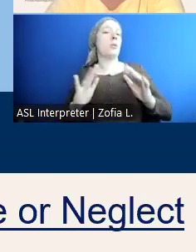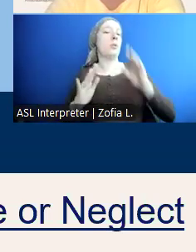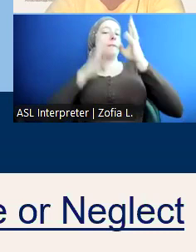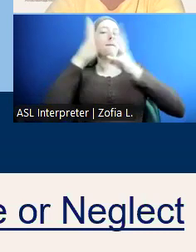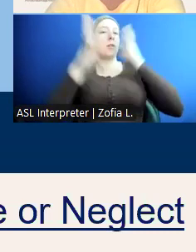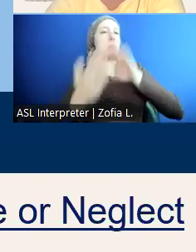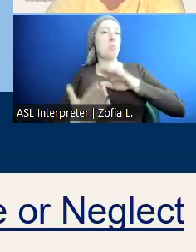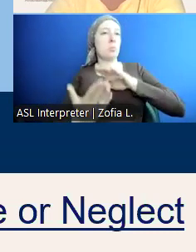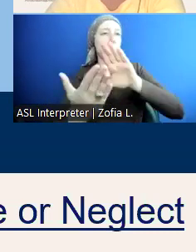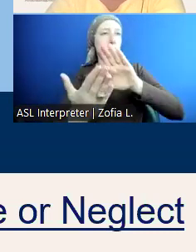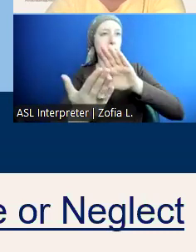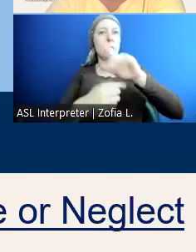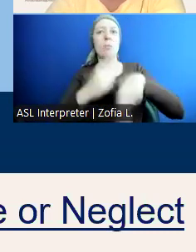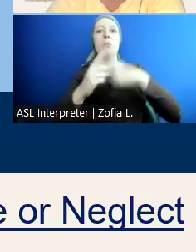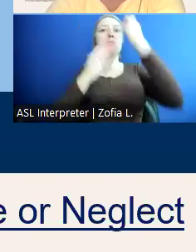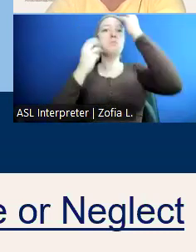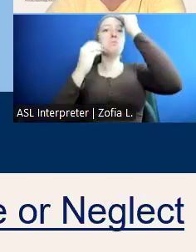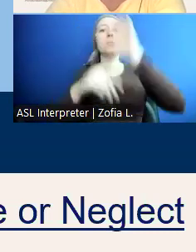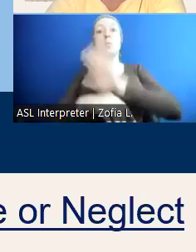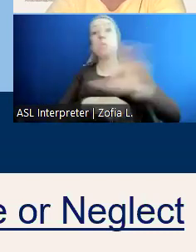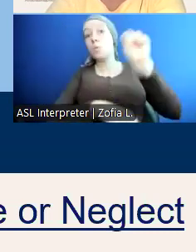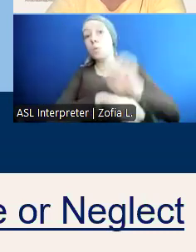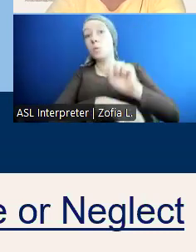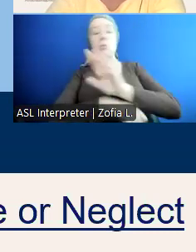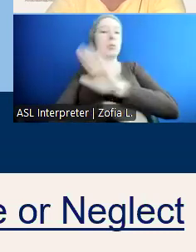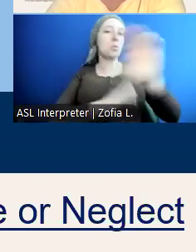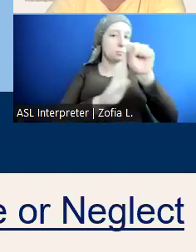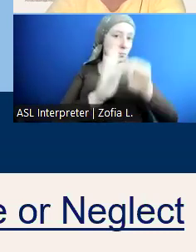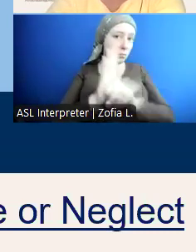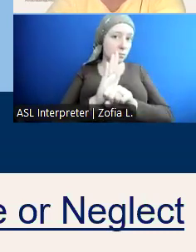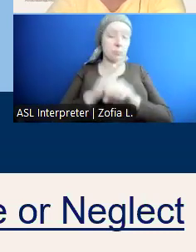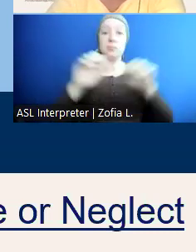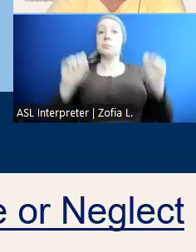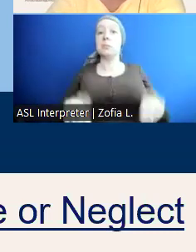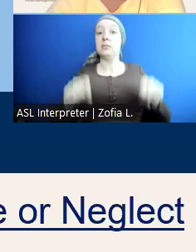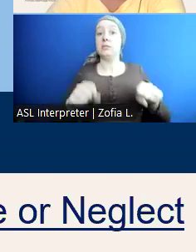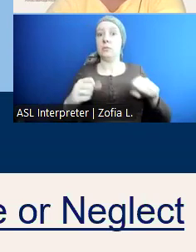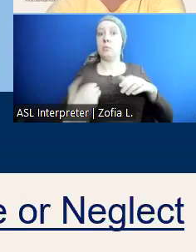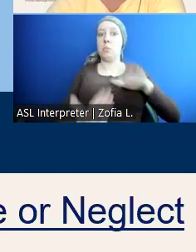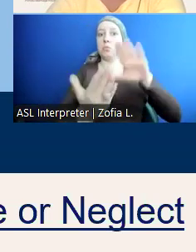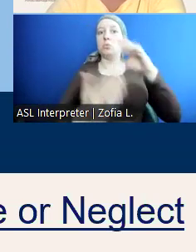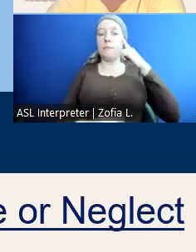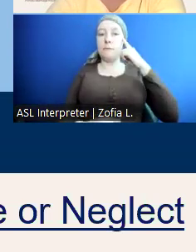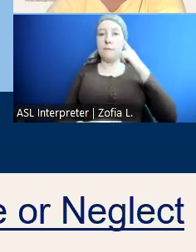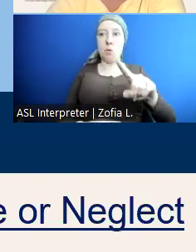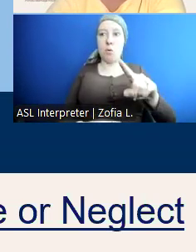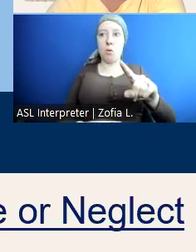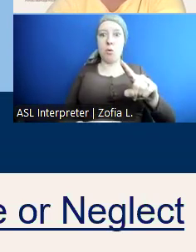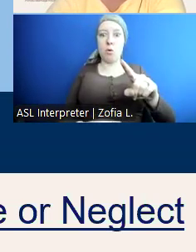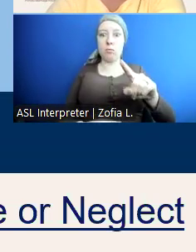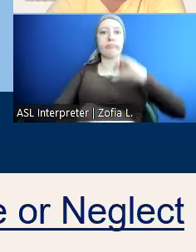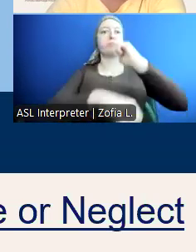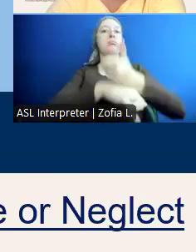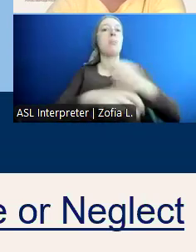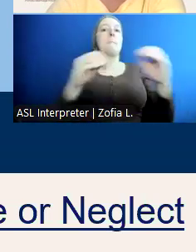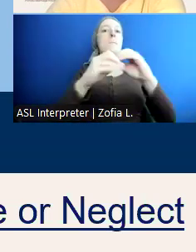think about, again, the work that you're doing in your state and potential avenues for bringing more